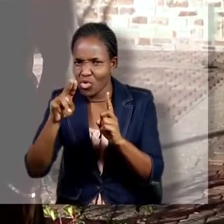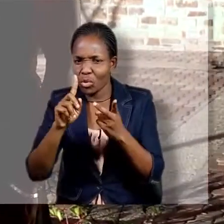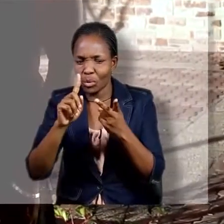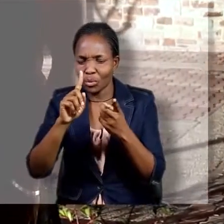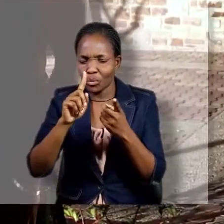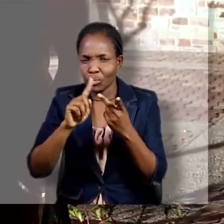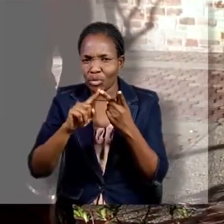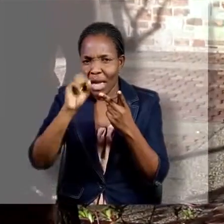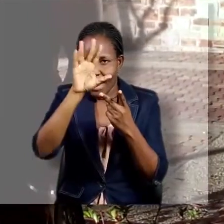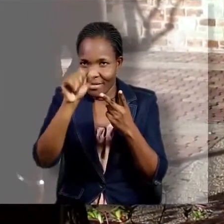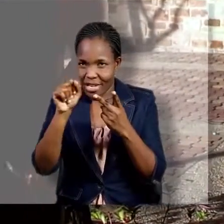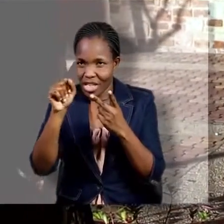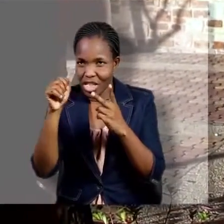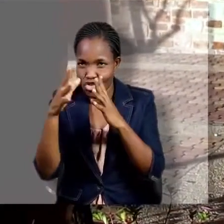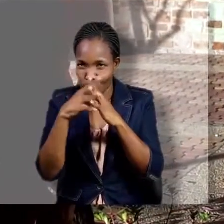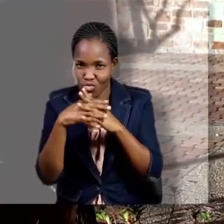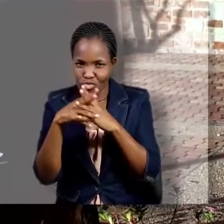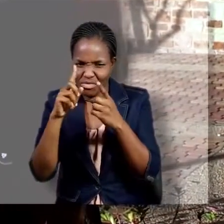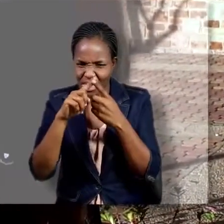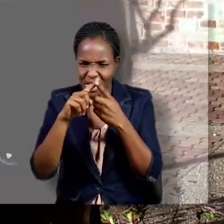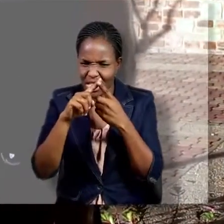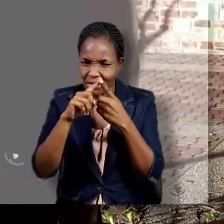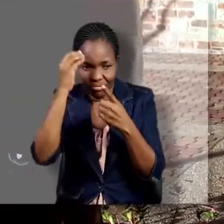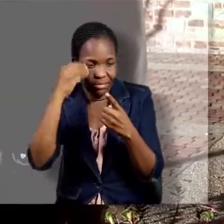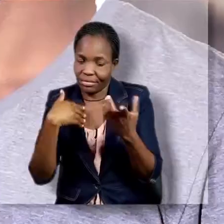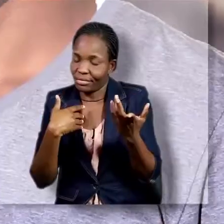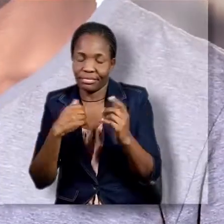for African Union, but I don't know about other.